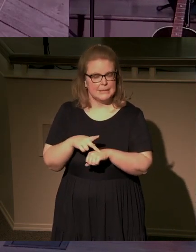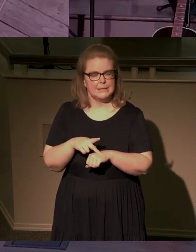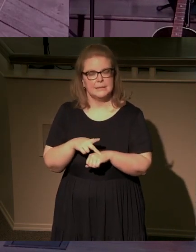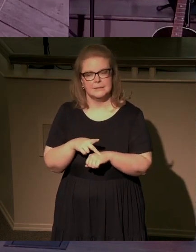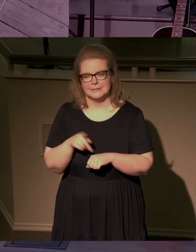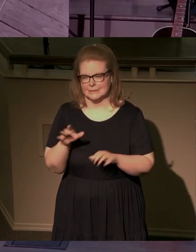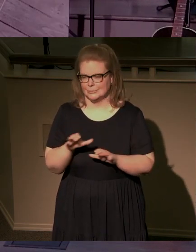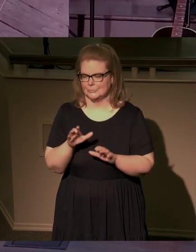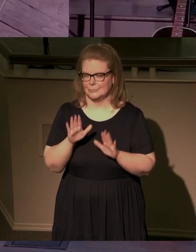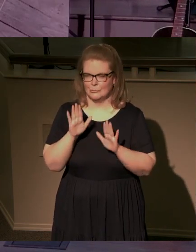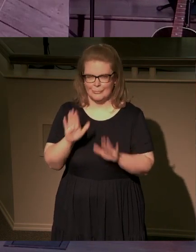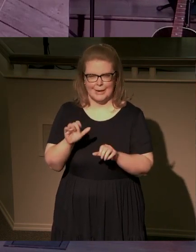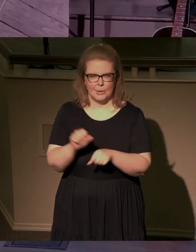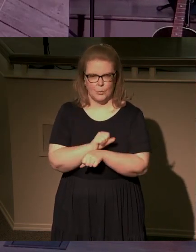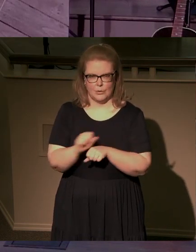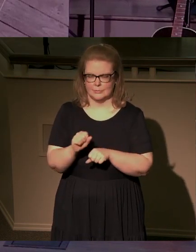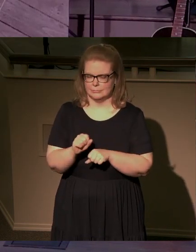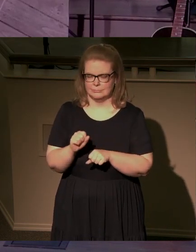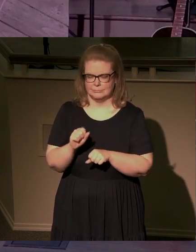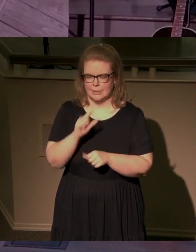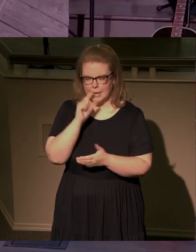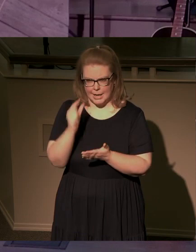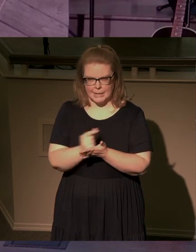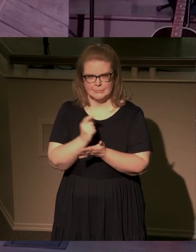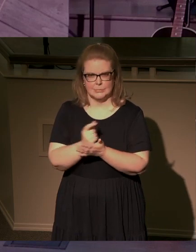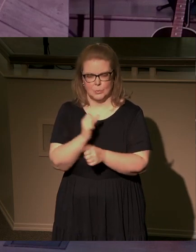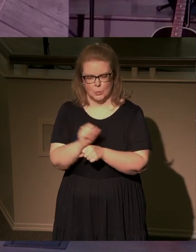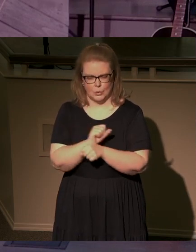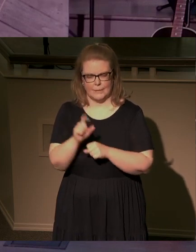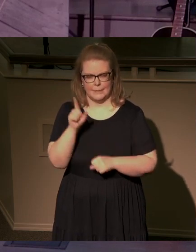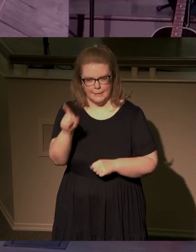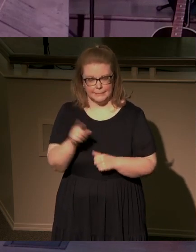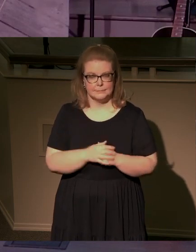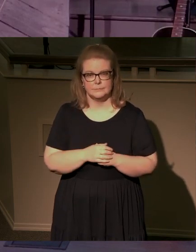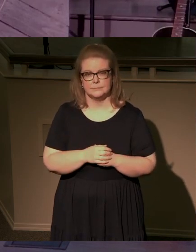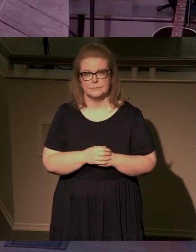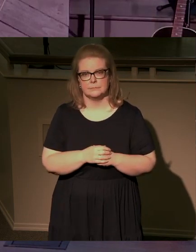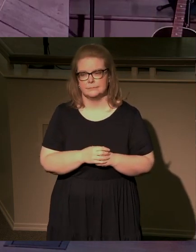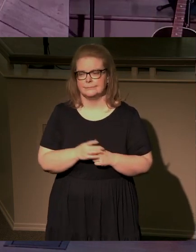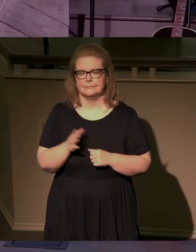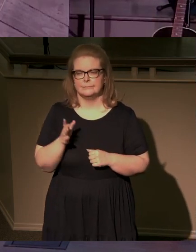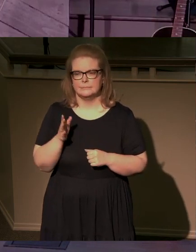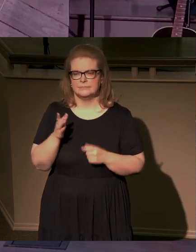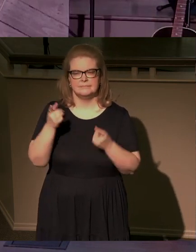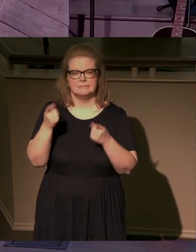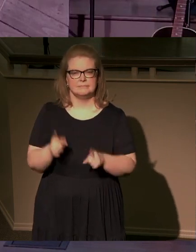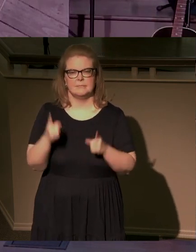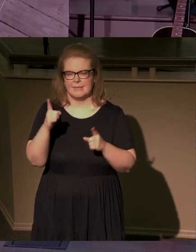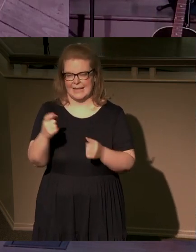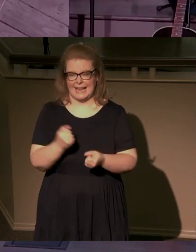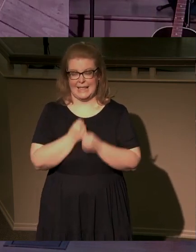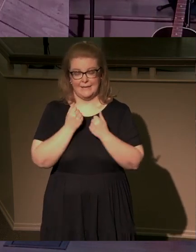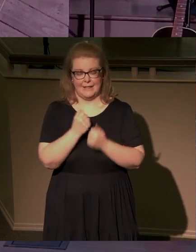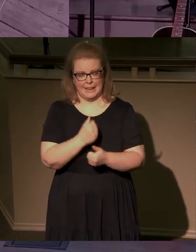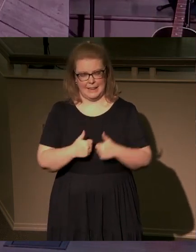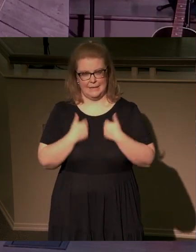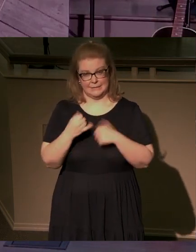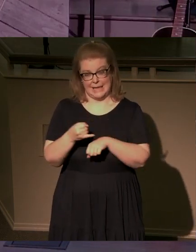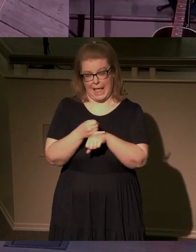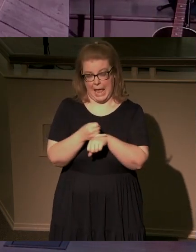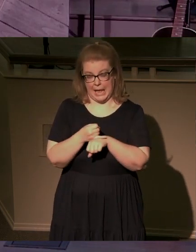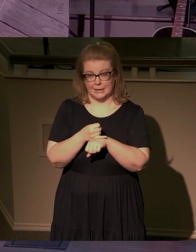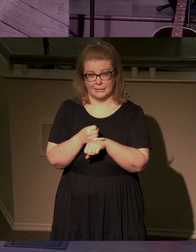great work over there, a great gospel work. One day, lives out on the tribal island, so he's really remote with his